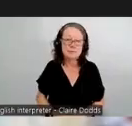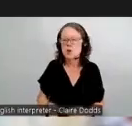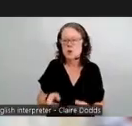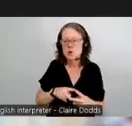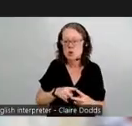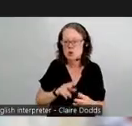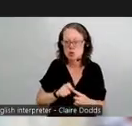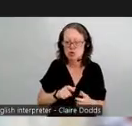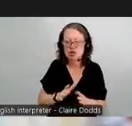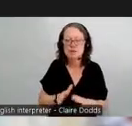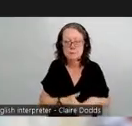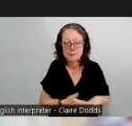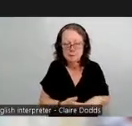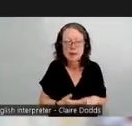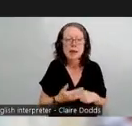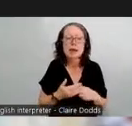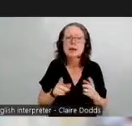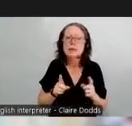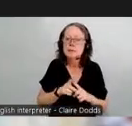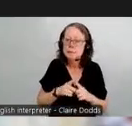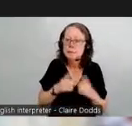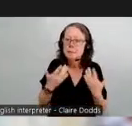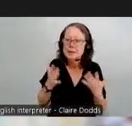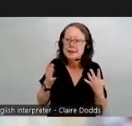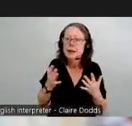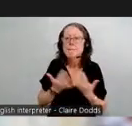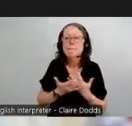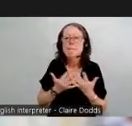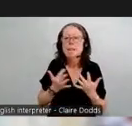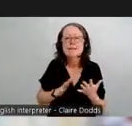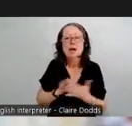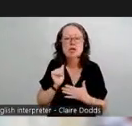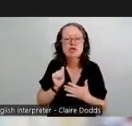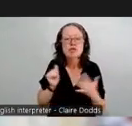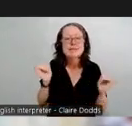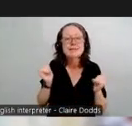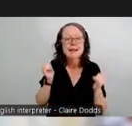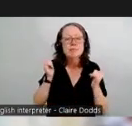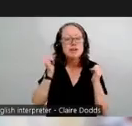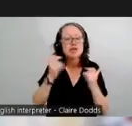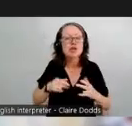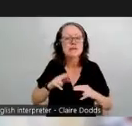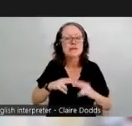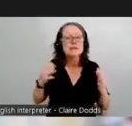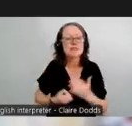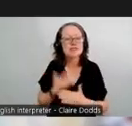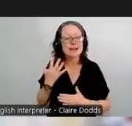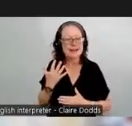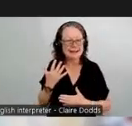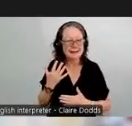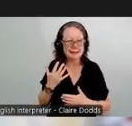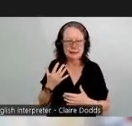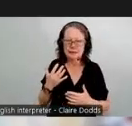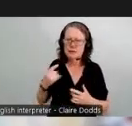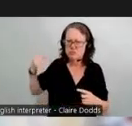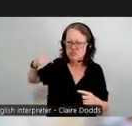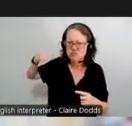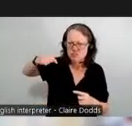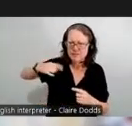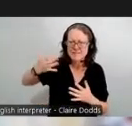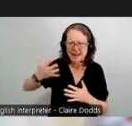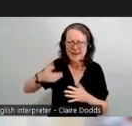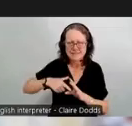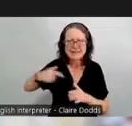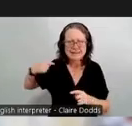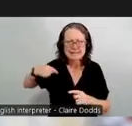We did our multicultural celebration of spring, which we've been doing for 5 years now. And within that, we tried to, again,